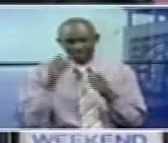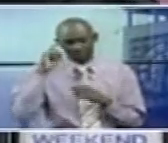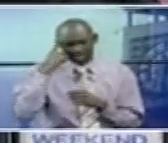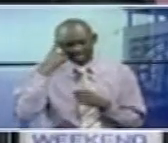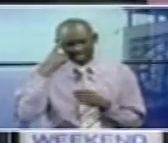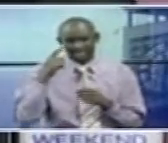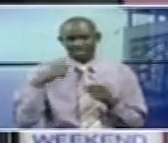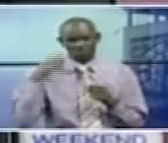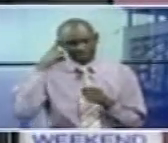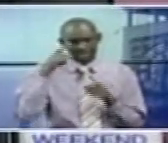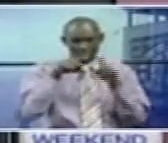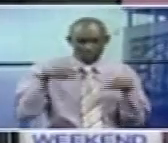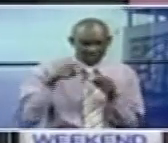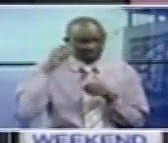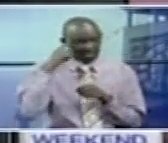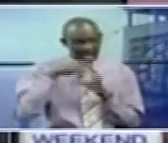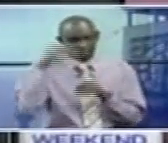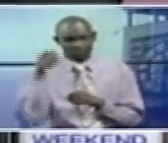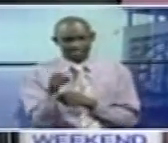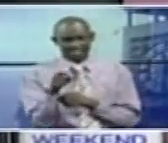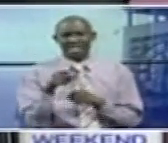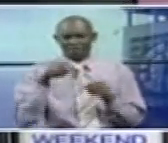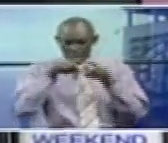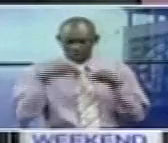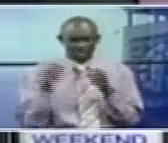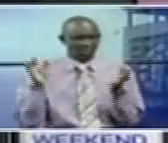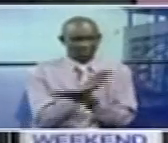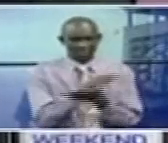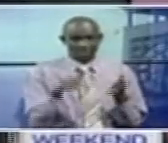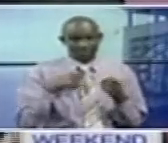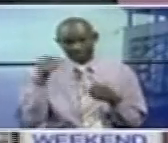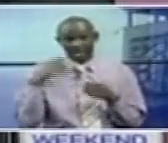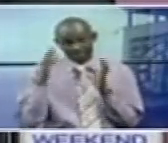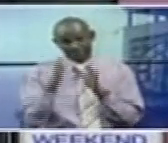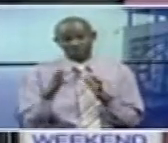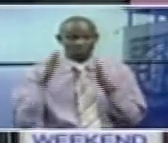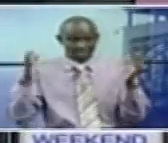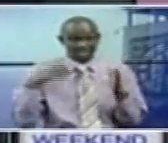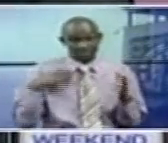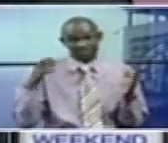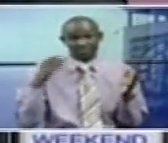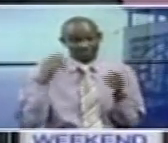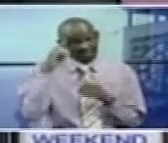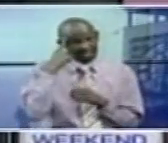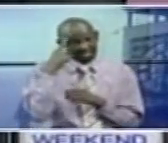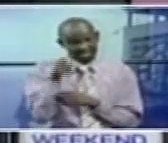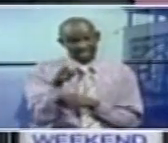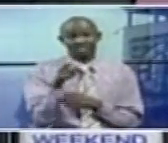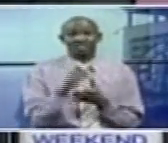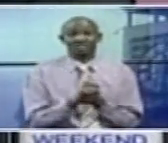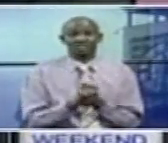is the box that you're thinking outside of, smash that box, because someone else's box might be bigger and you're still thinking inside their